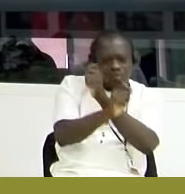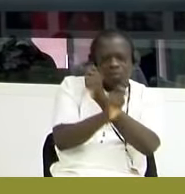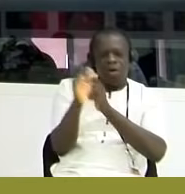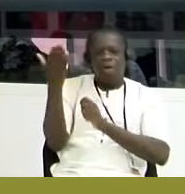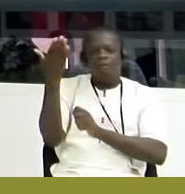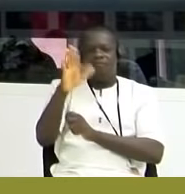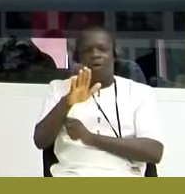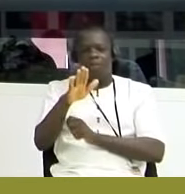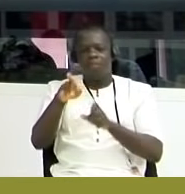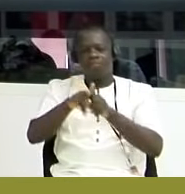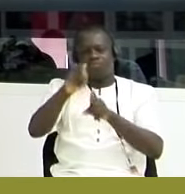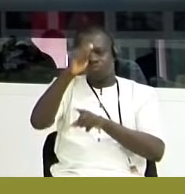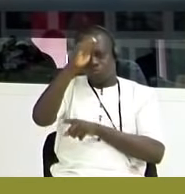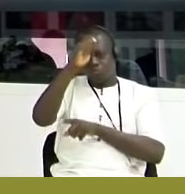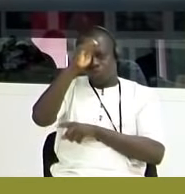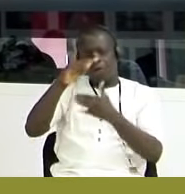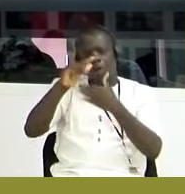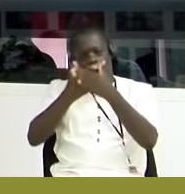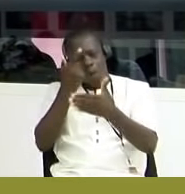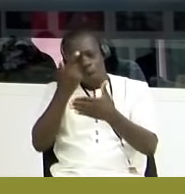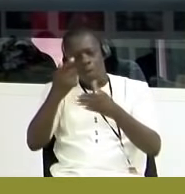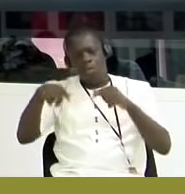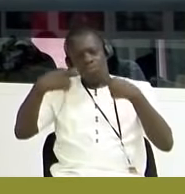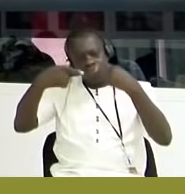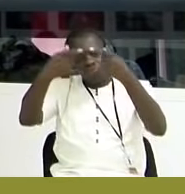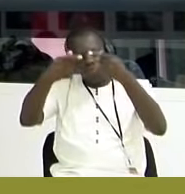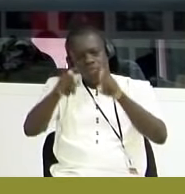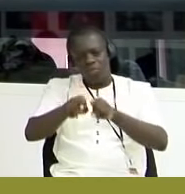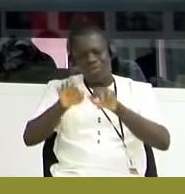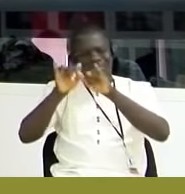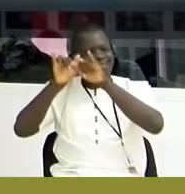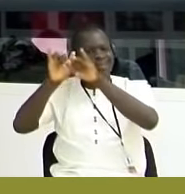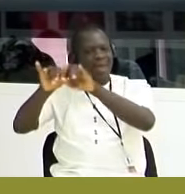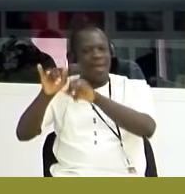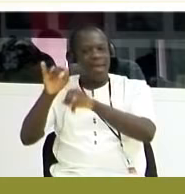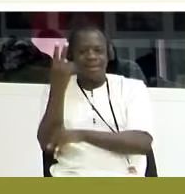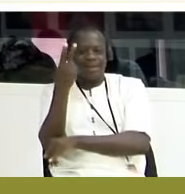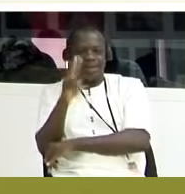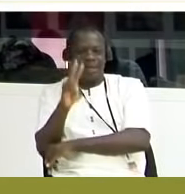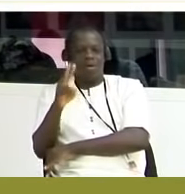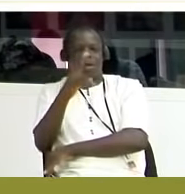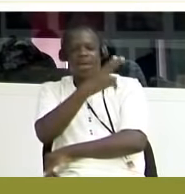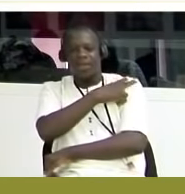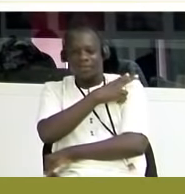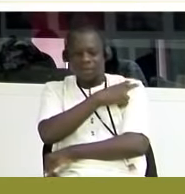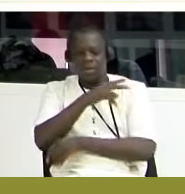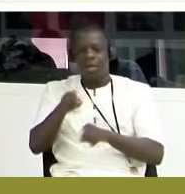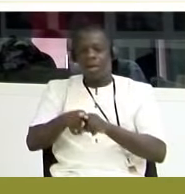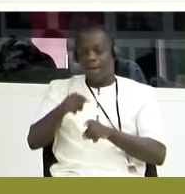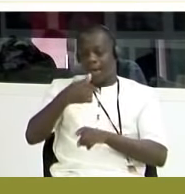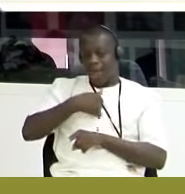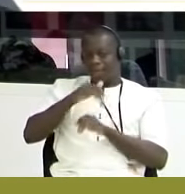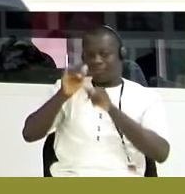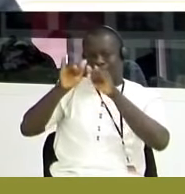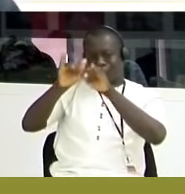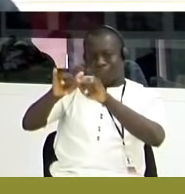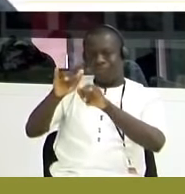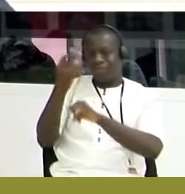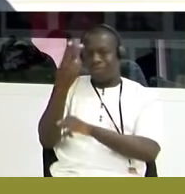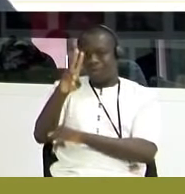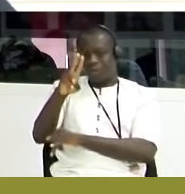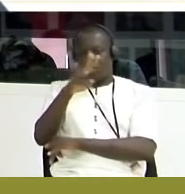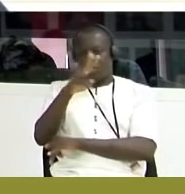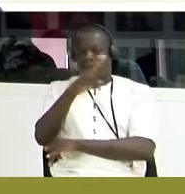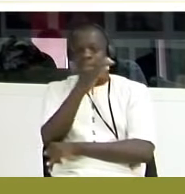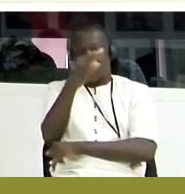Turkey, or did you continue to remain a second lieutenant? I remain a second lieutenant, but if you excuse